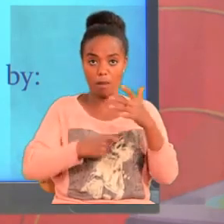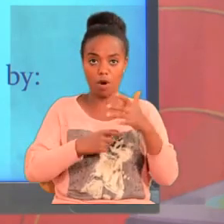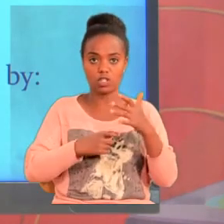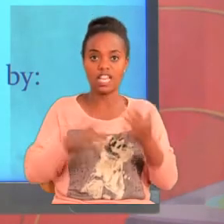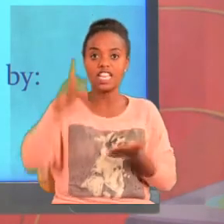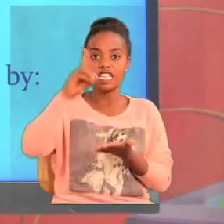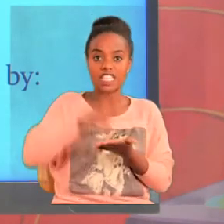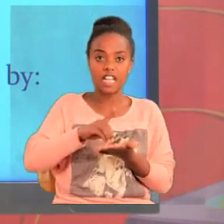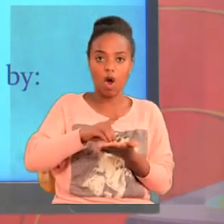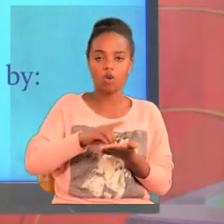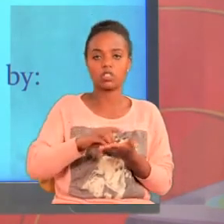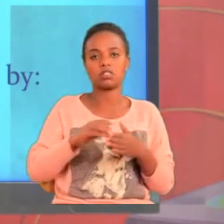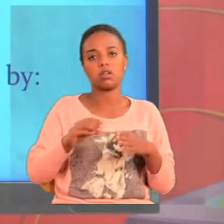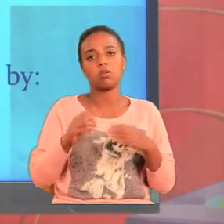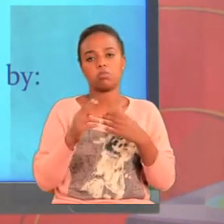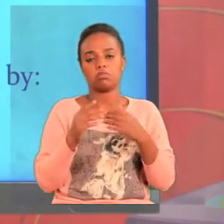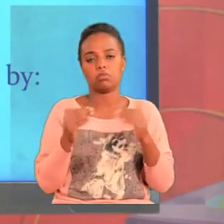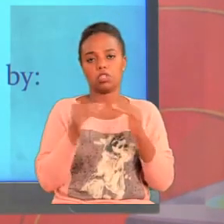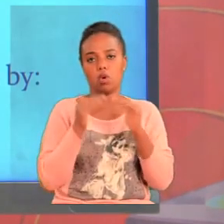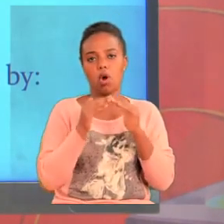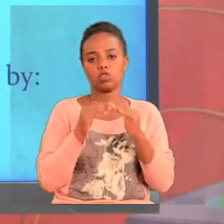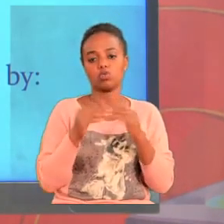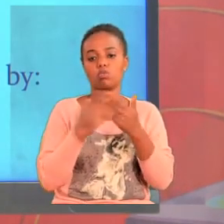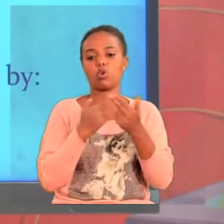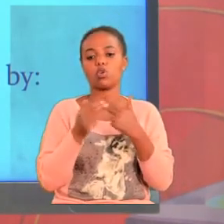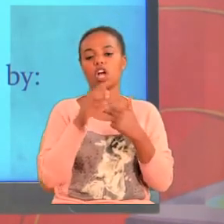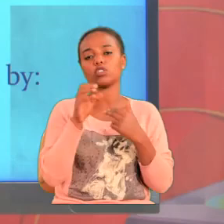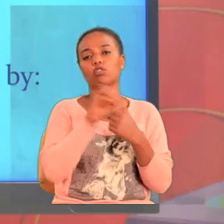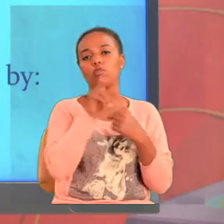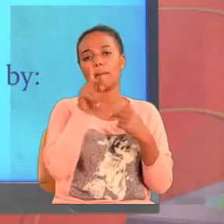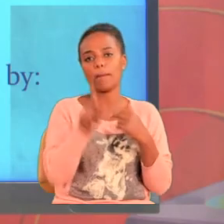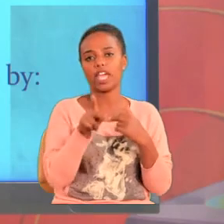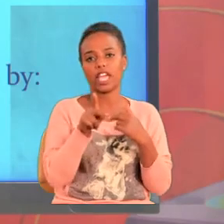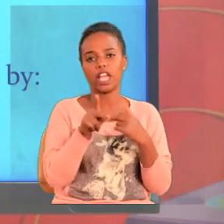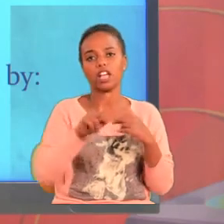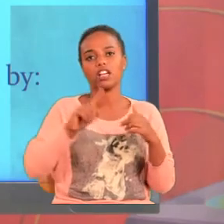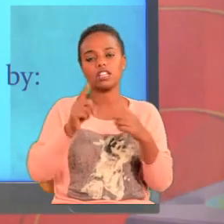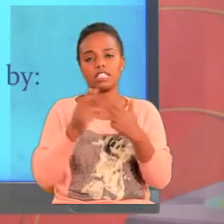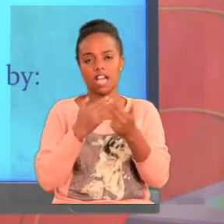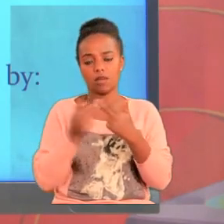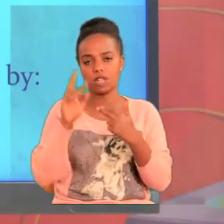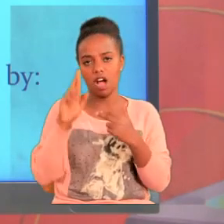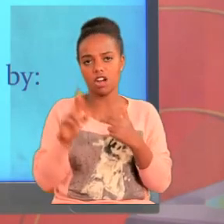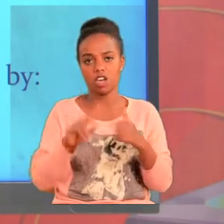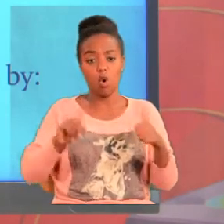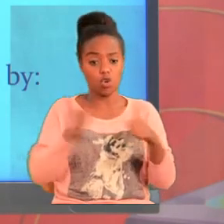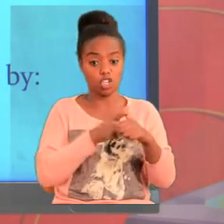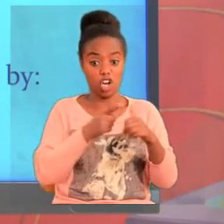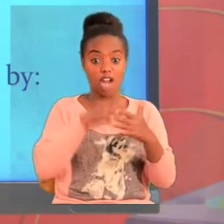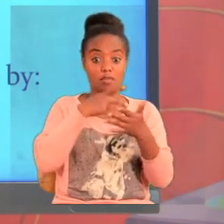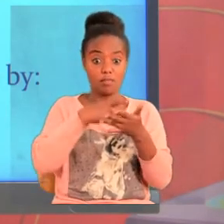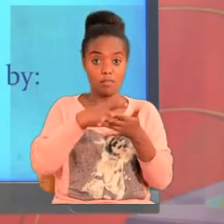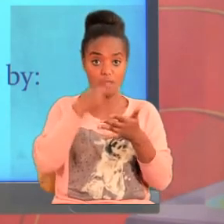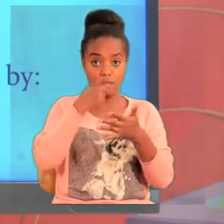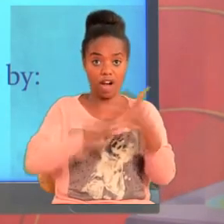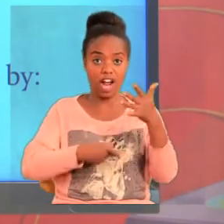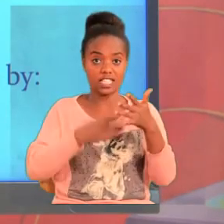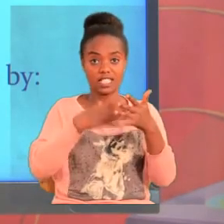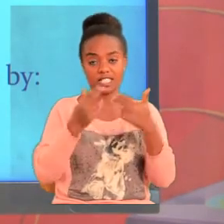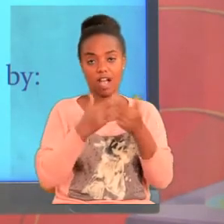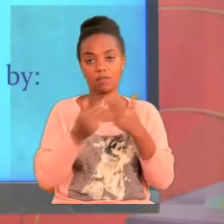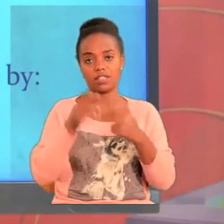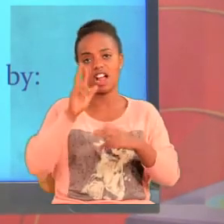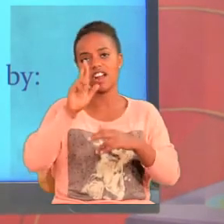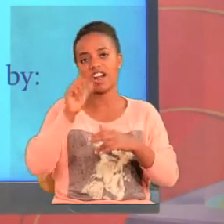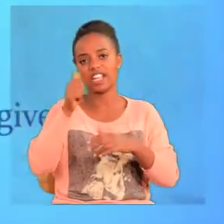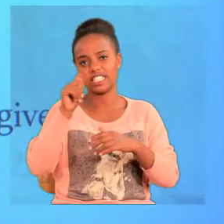by the product of P times R, original price times discount rate, and discount sale price will